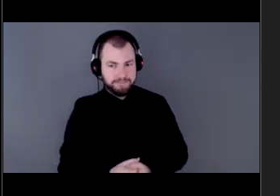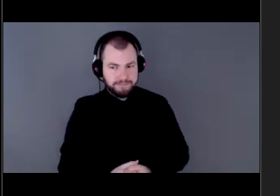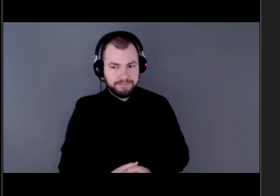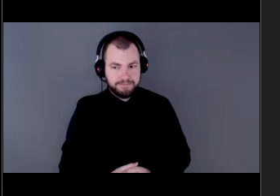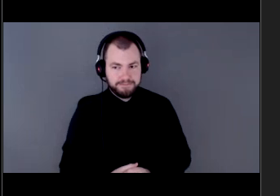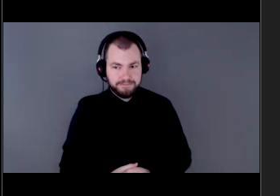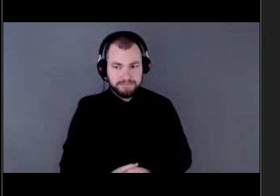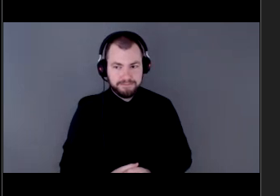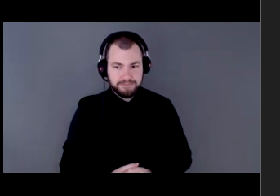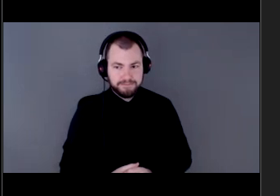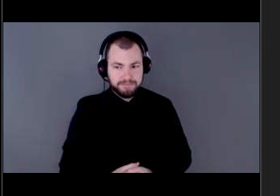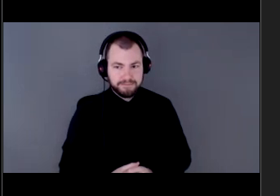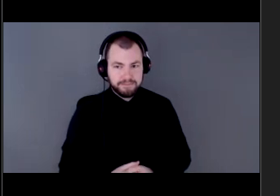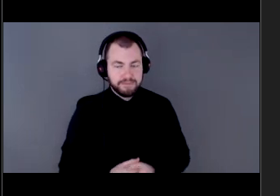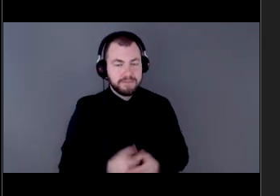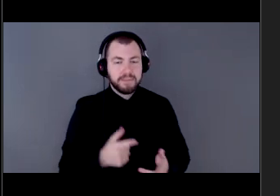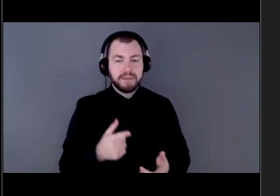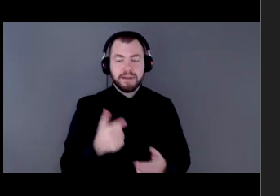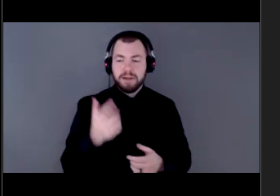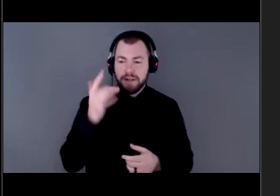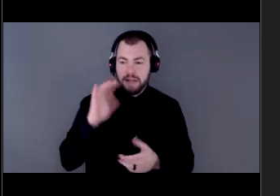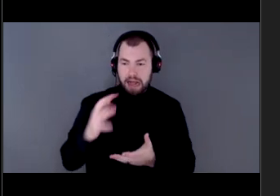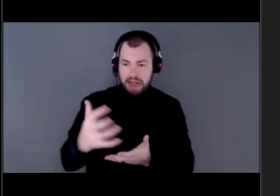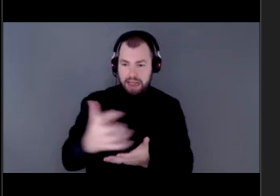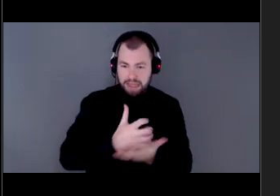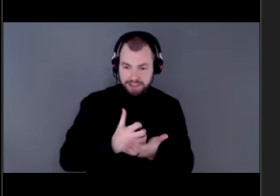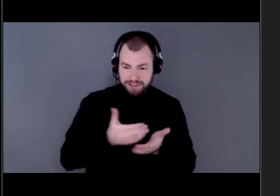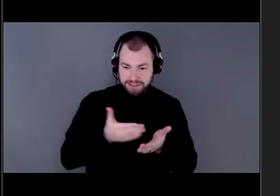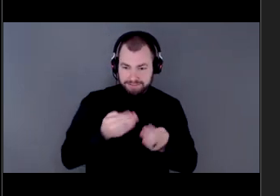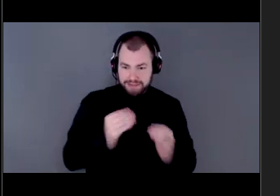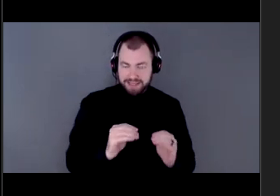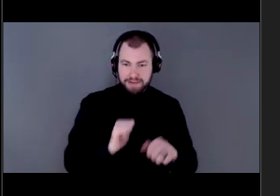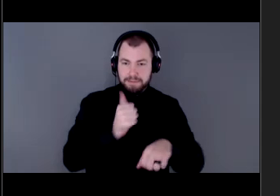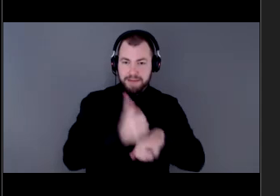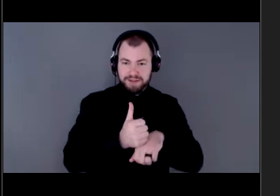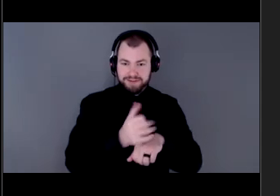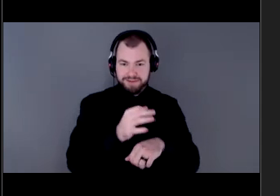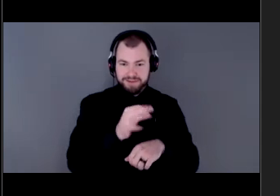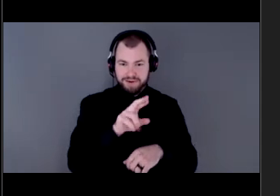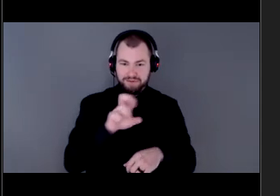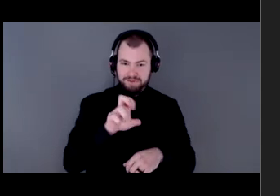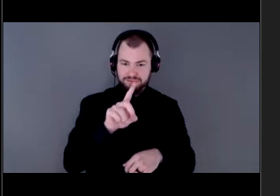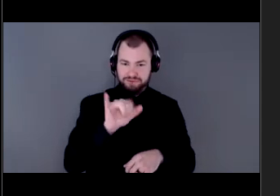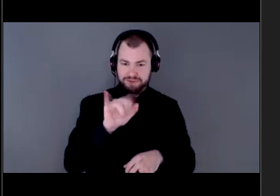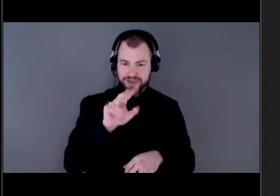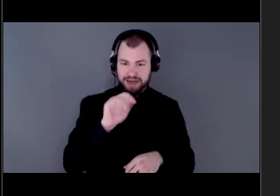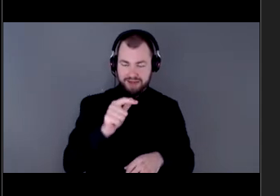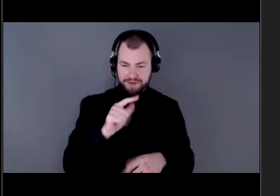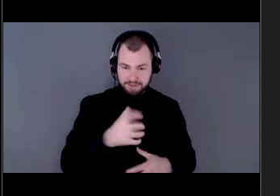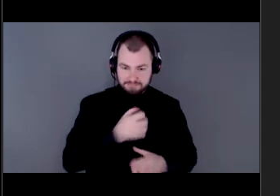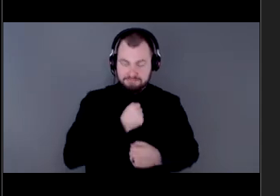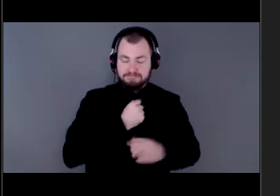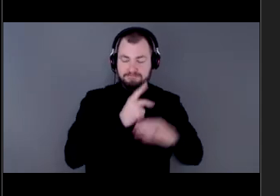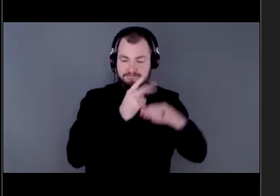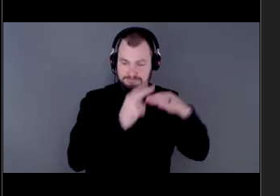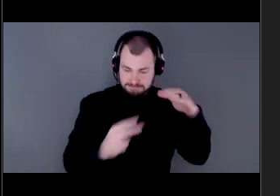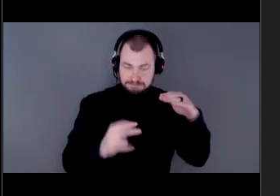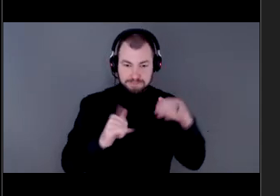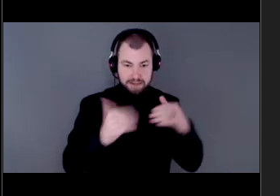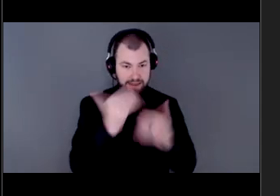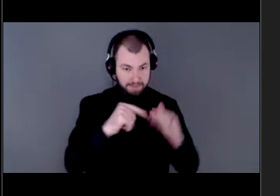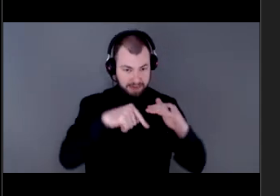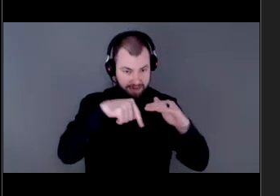Given that your collection method is based on free diving, is that depth limited? And if so, I'm curious what the distribution of debris looks